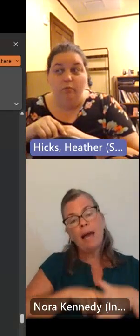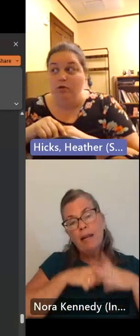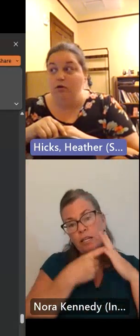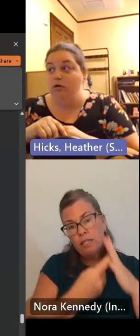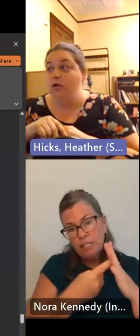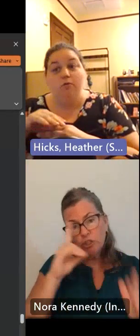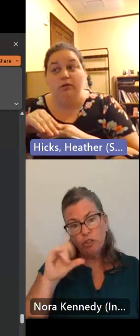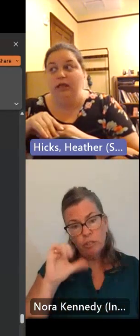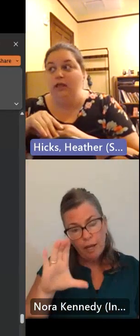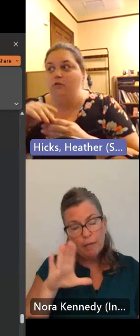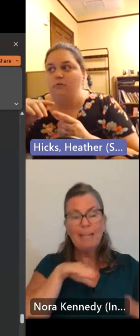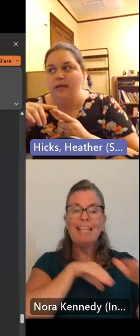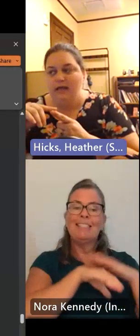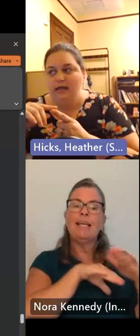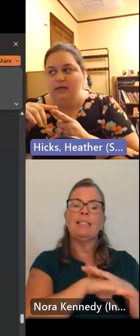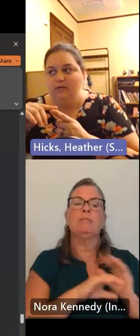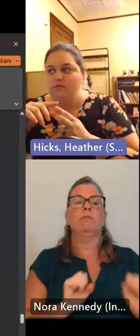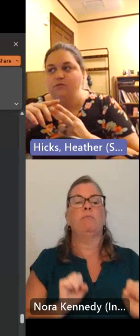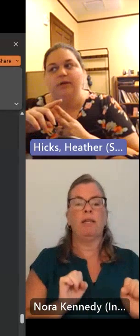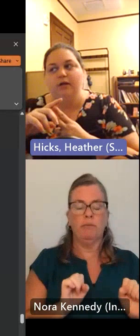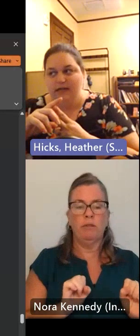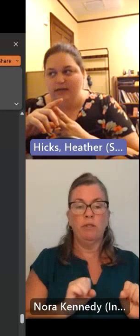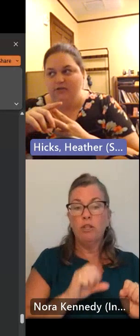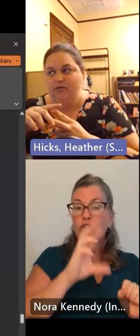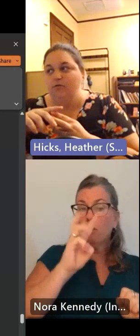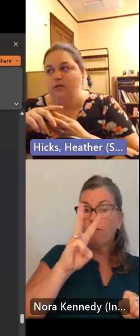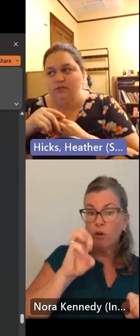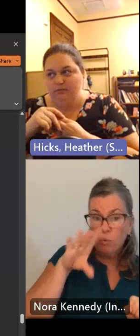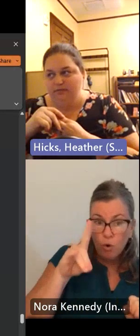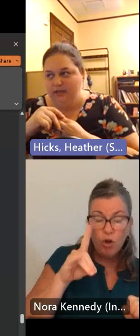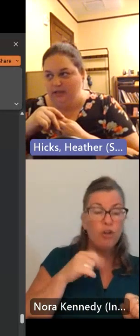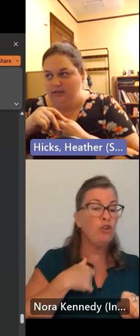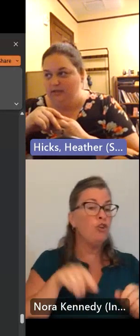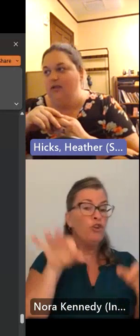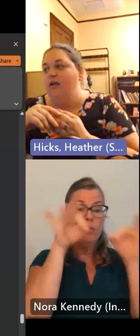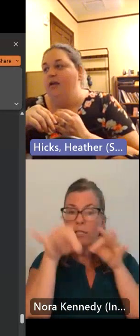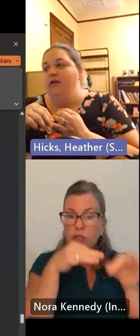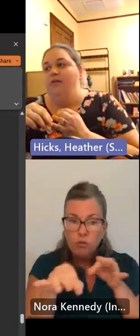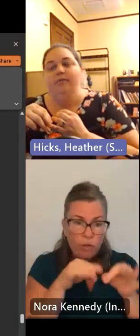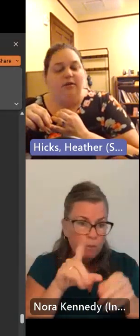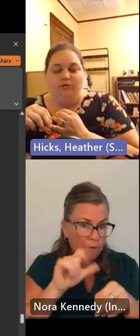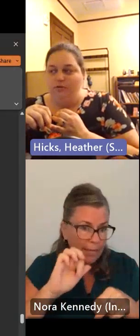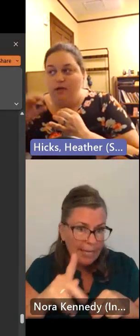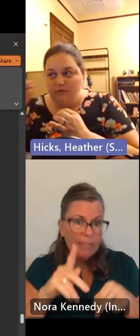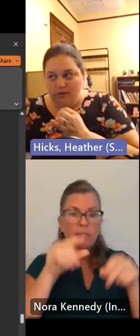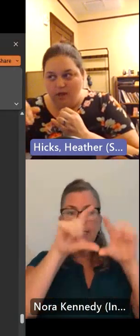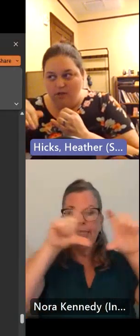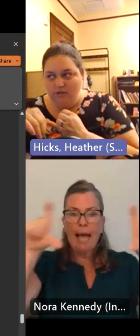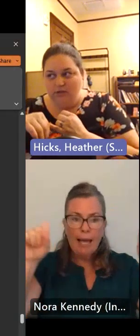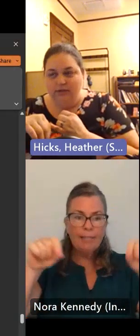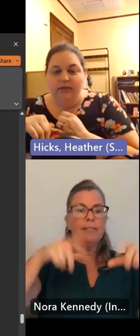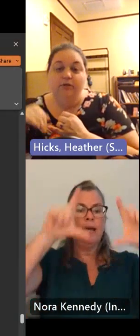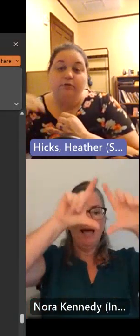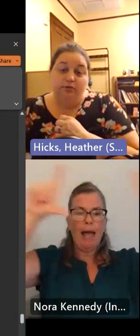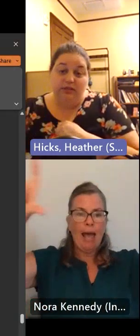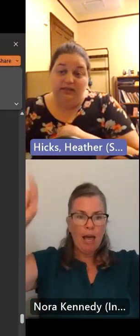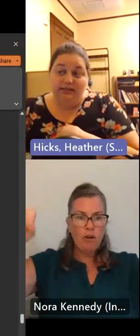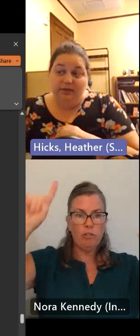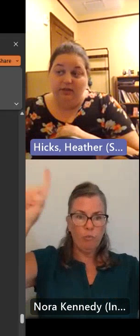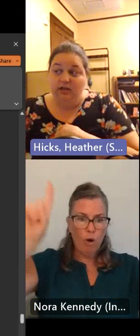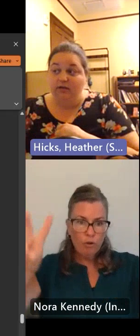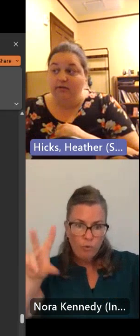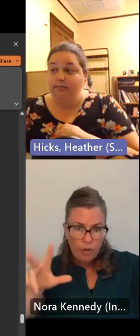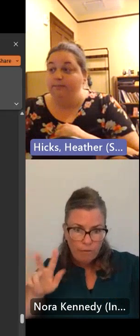if you're in Word only, you're doing headings, you're doing alt text, you're doing descriptive links, you're making sure your headers are logical, and you're